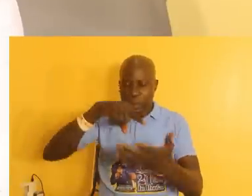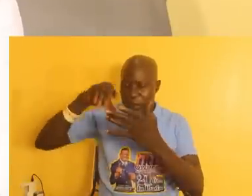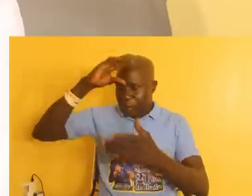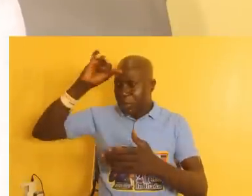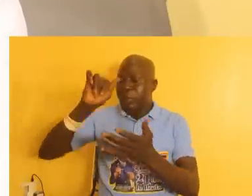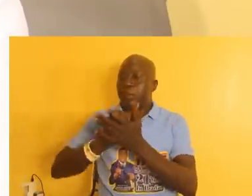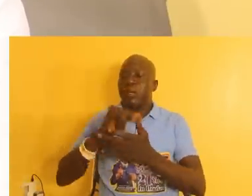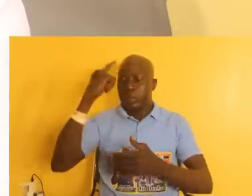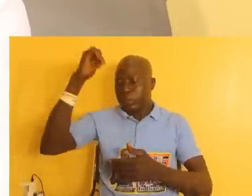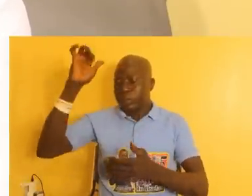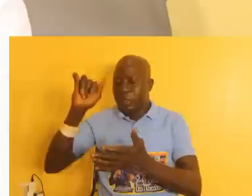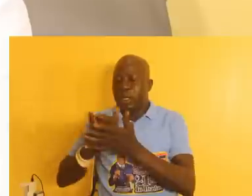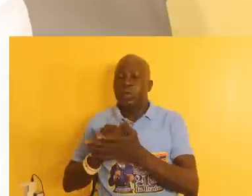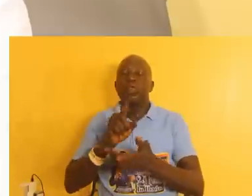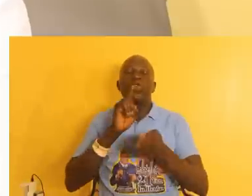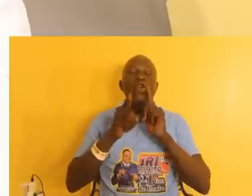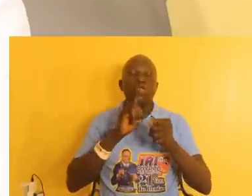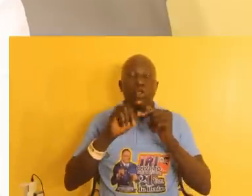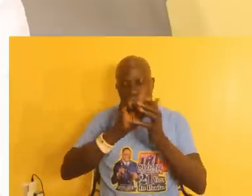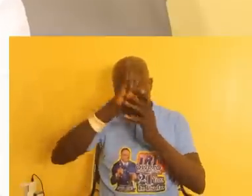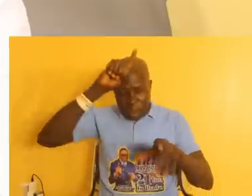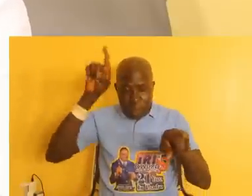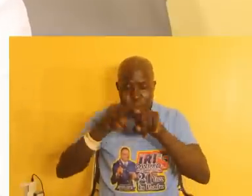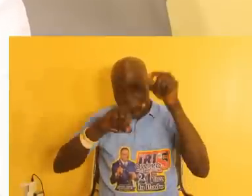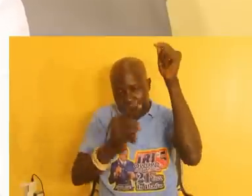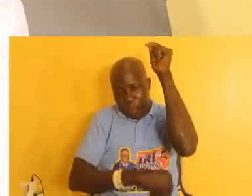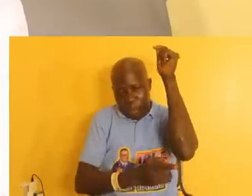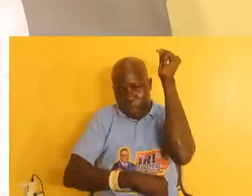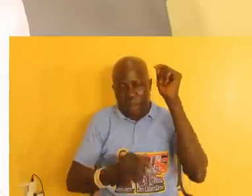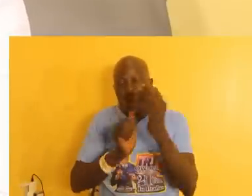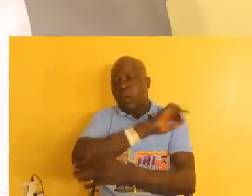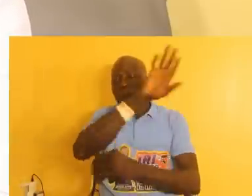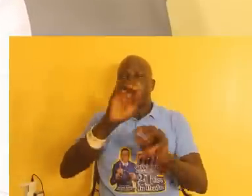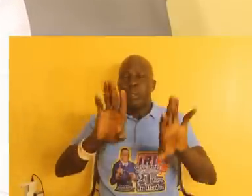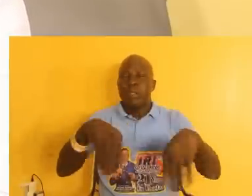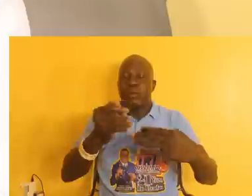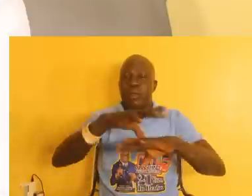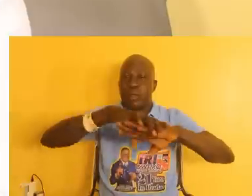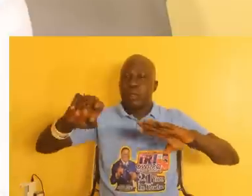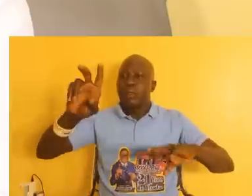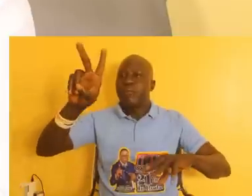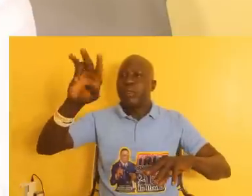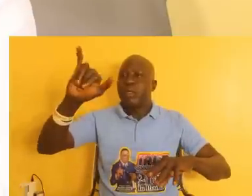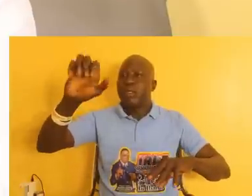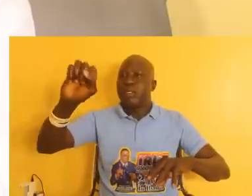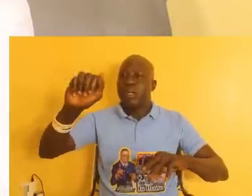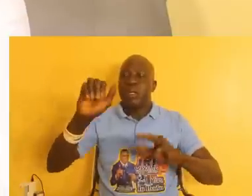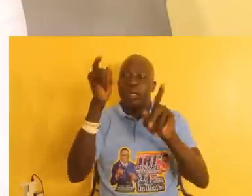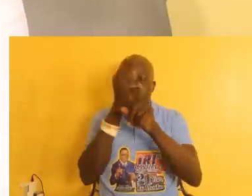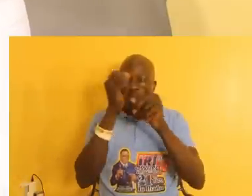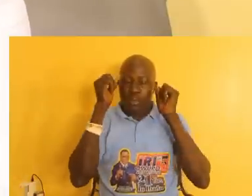dreamt that he chastised his brother in the train and he gave him visa. He said, because I chastised, that's why I gave him visa, and he's woke